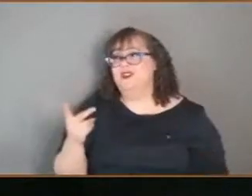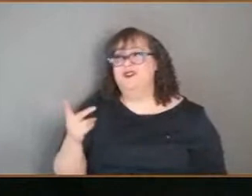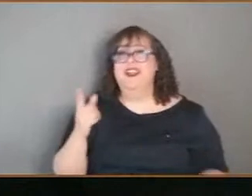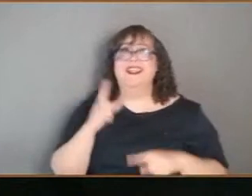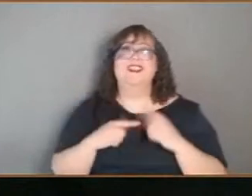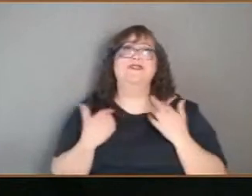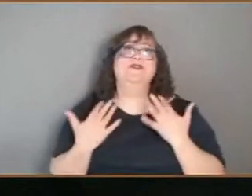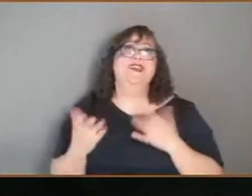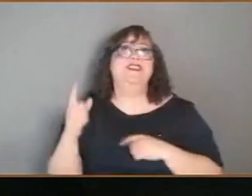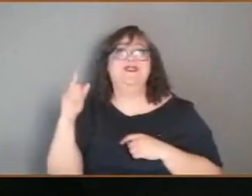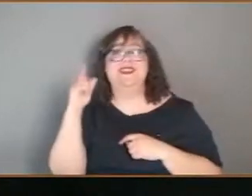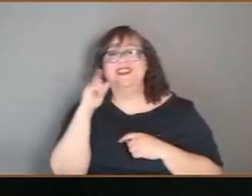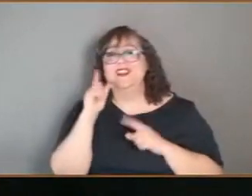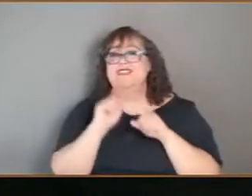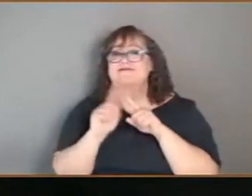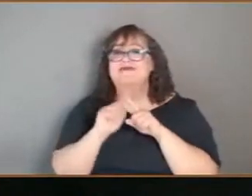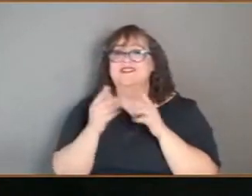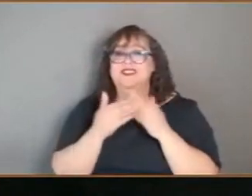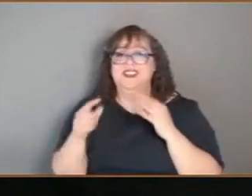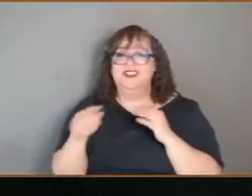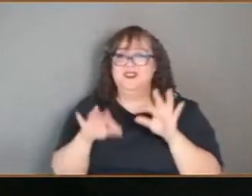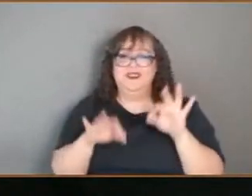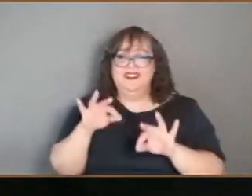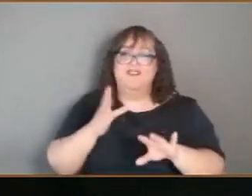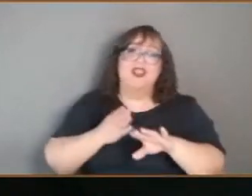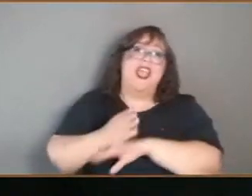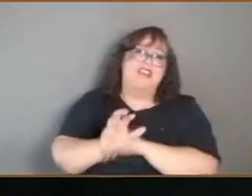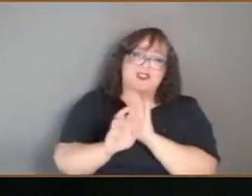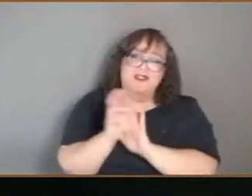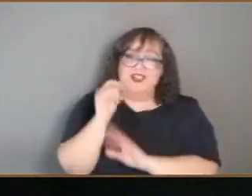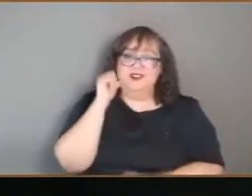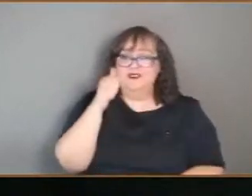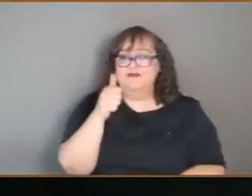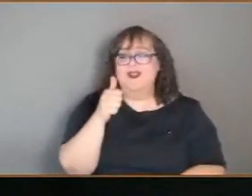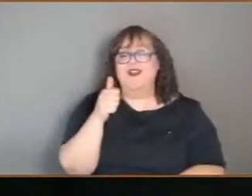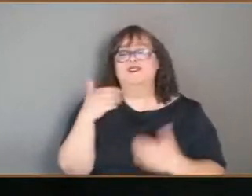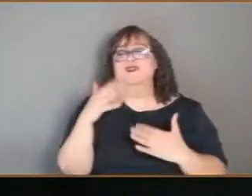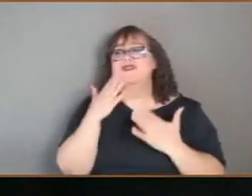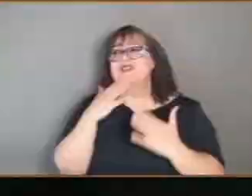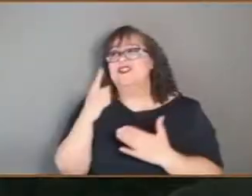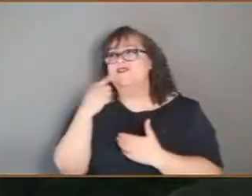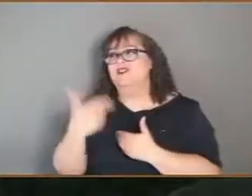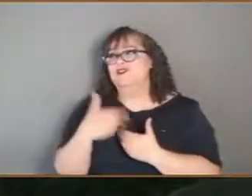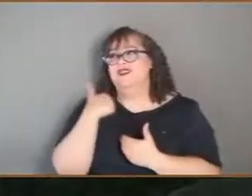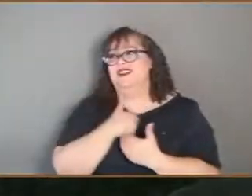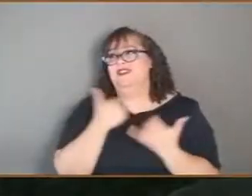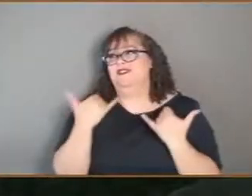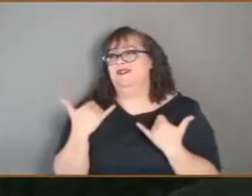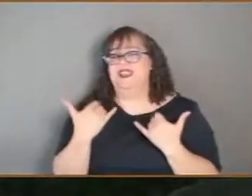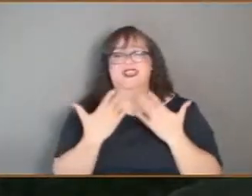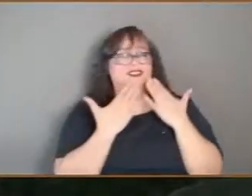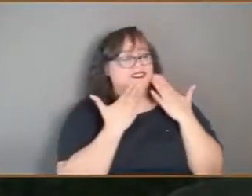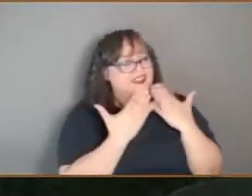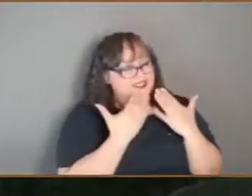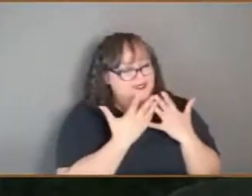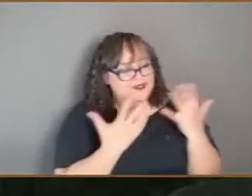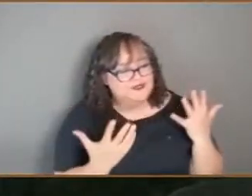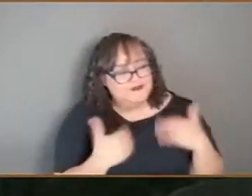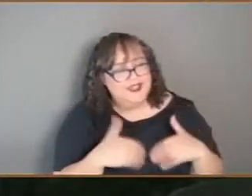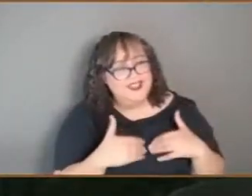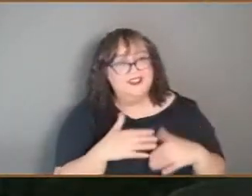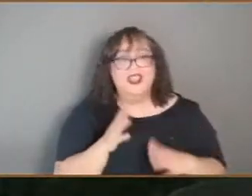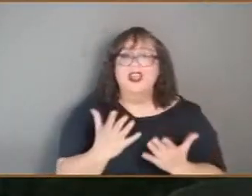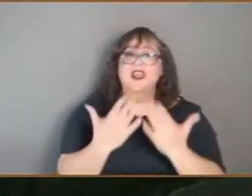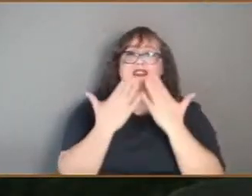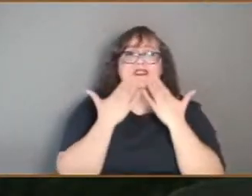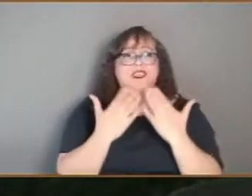the things that you discover after the launch tomorrow. So wonderful. Thank you both for being here today. Thank you so much. All right, great. And you know, just thank you to all our